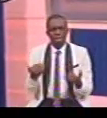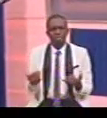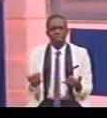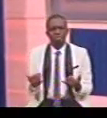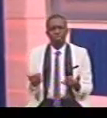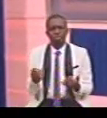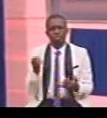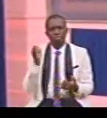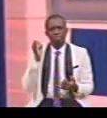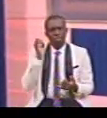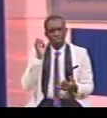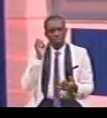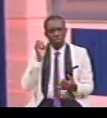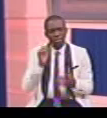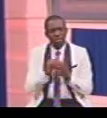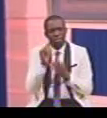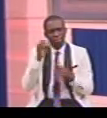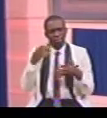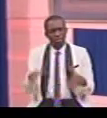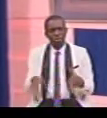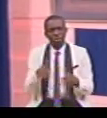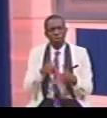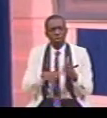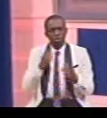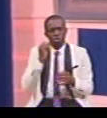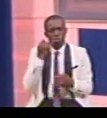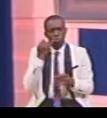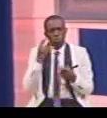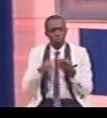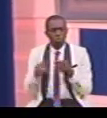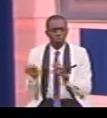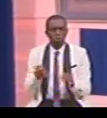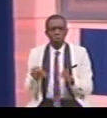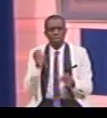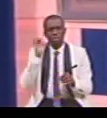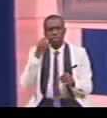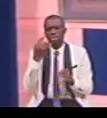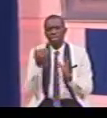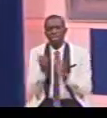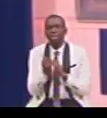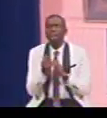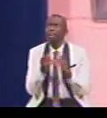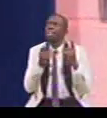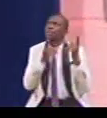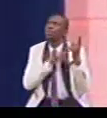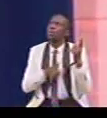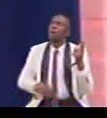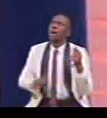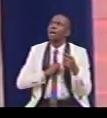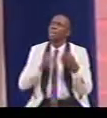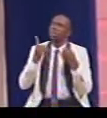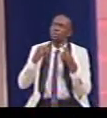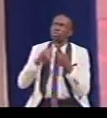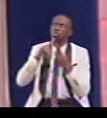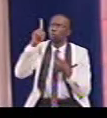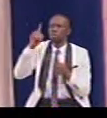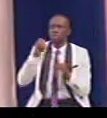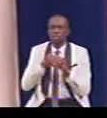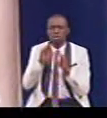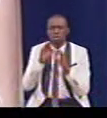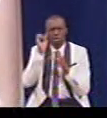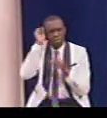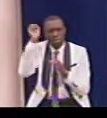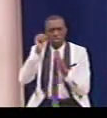finished what he ought to do he said now I come to thee it is praying and you need to be certain like that to understand like that